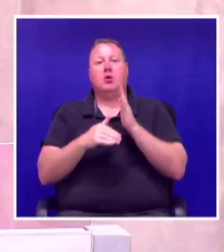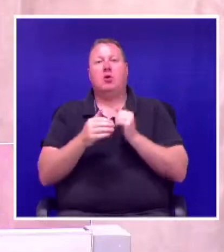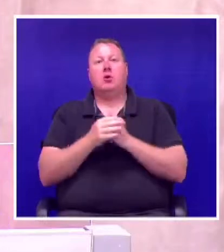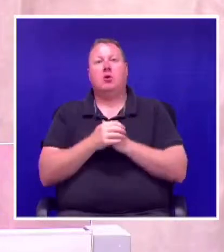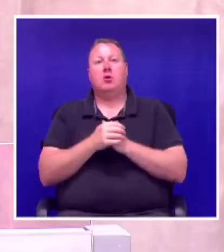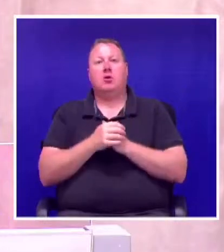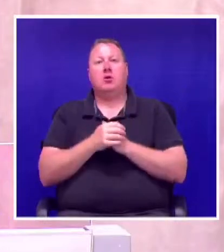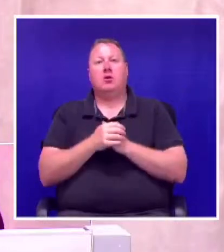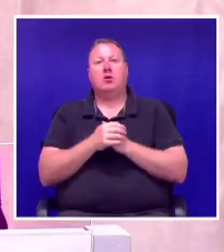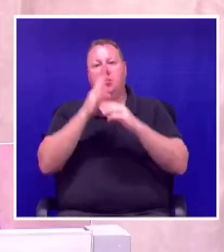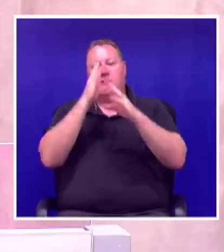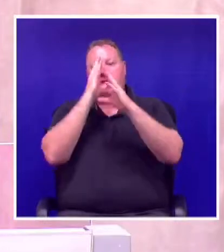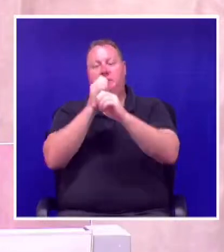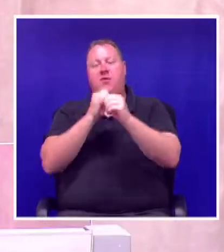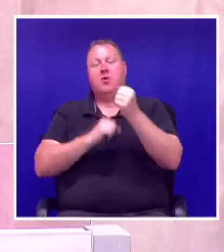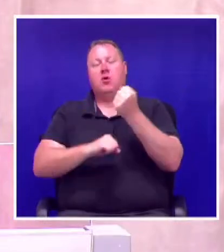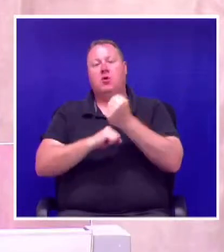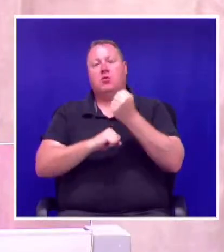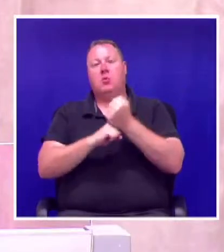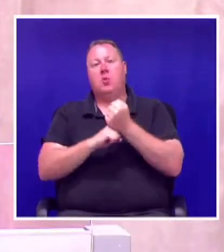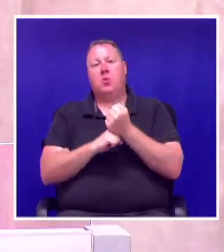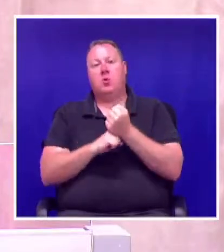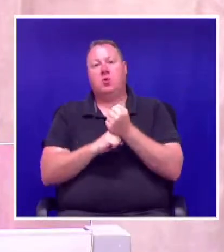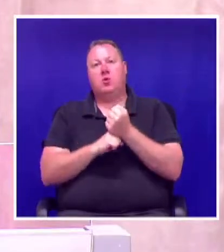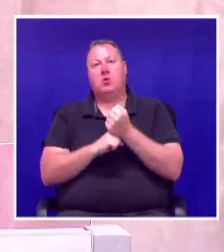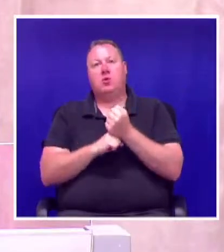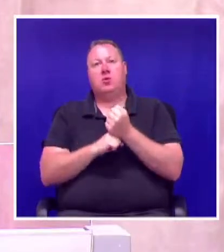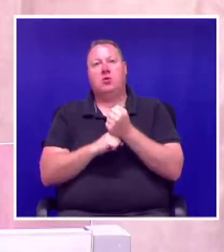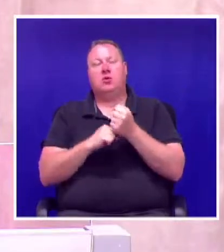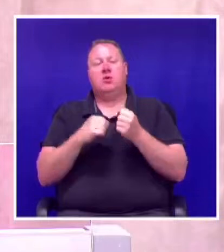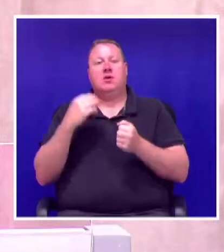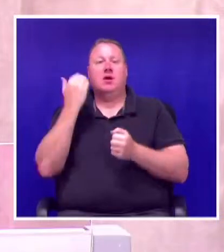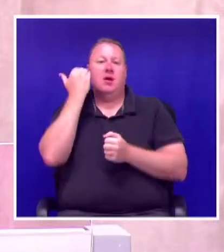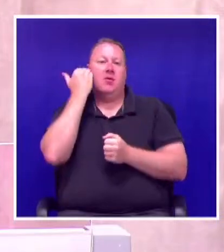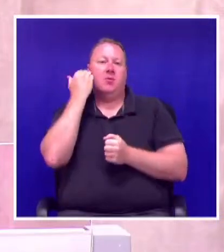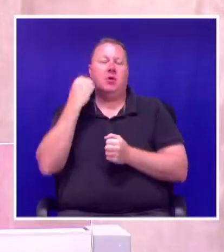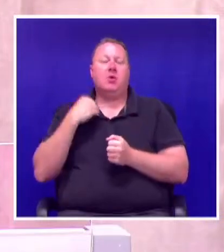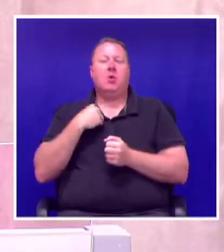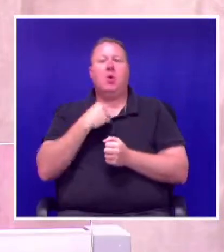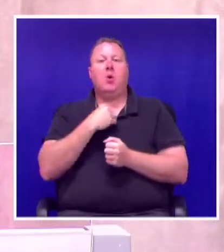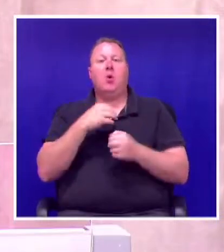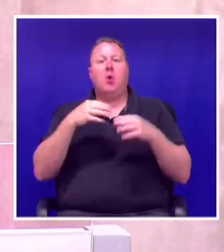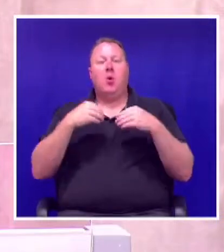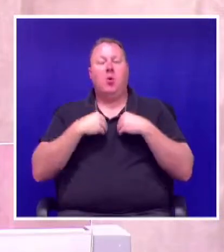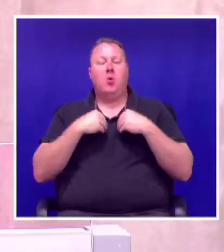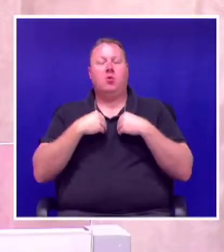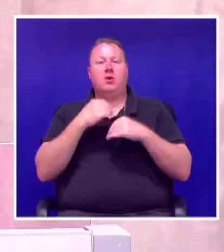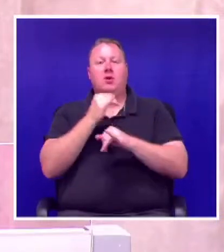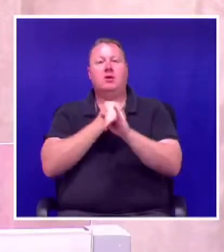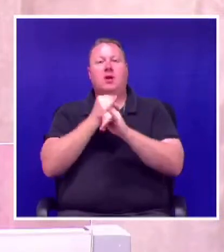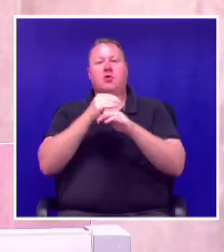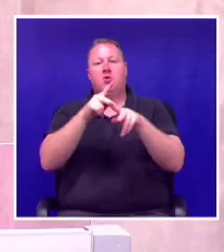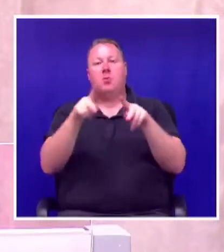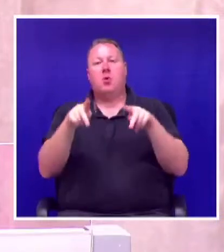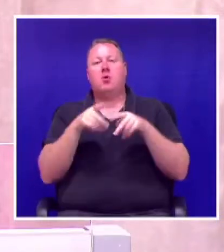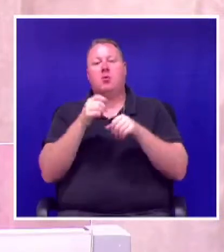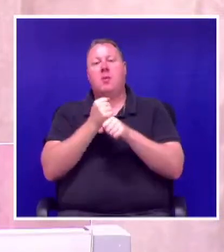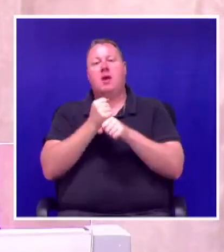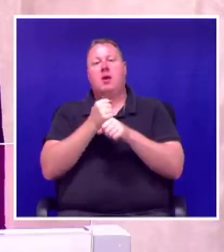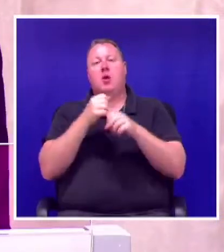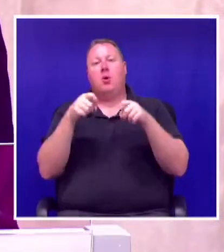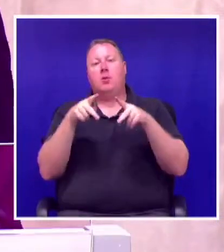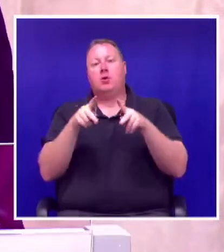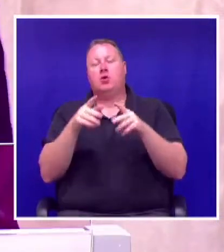at supporting state-owned industrial parks and identified enabling opportunities